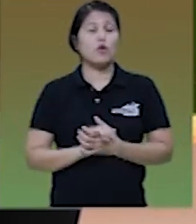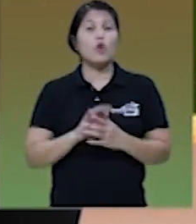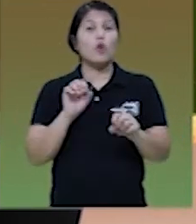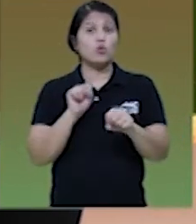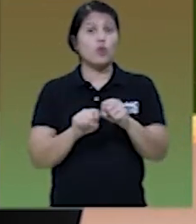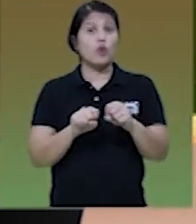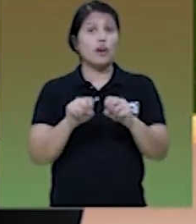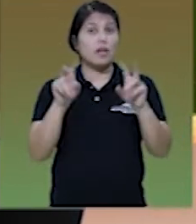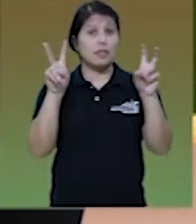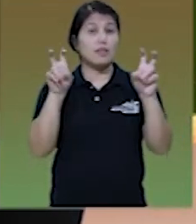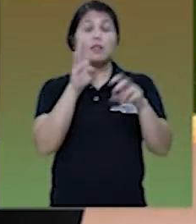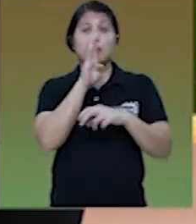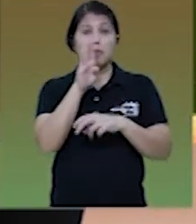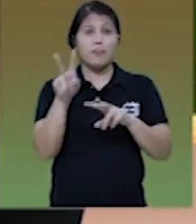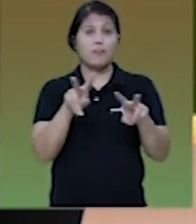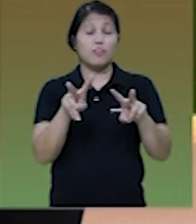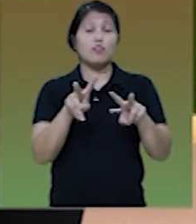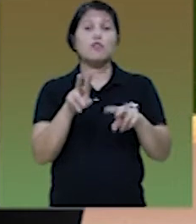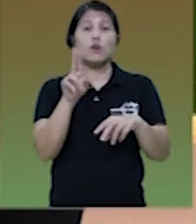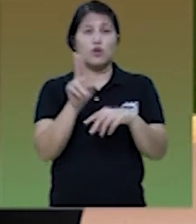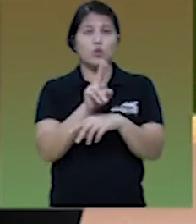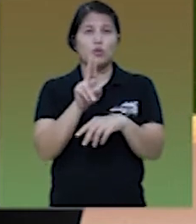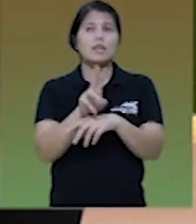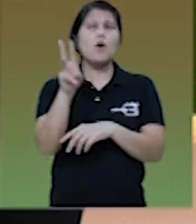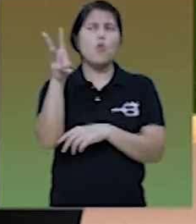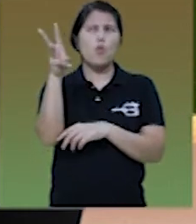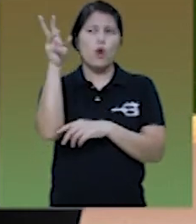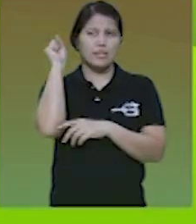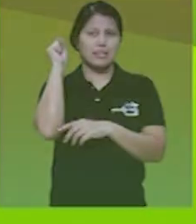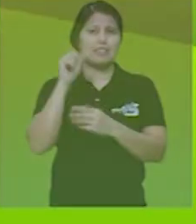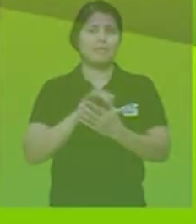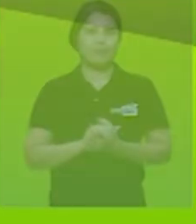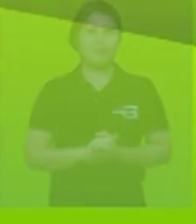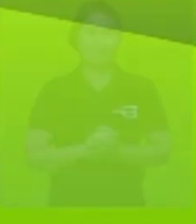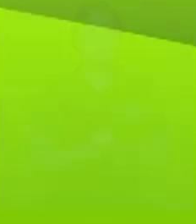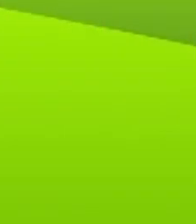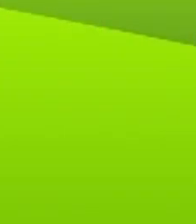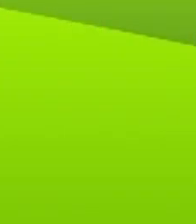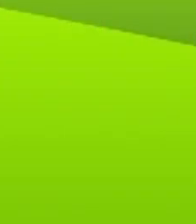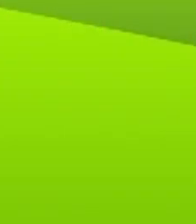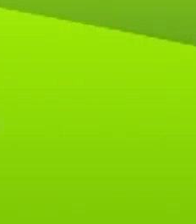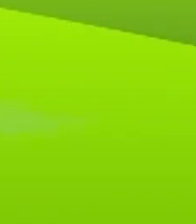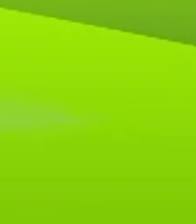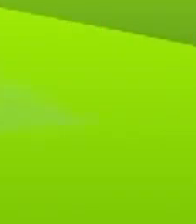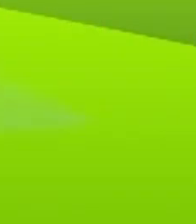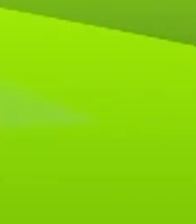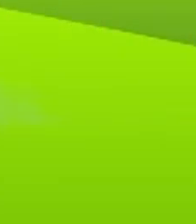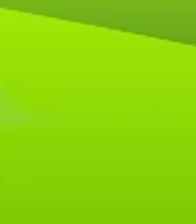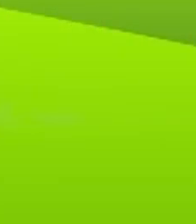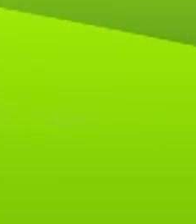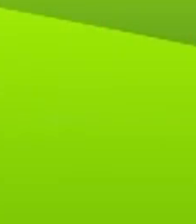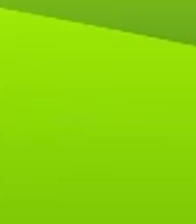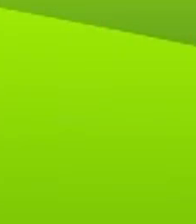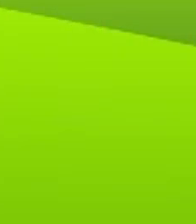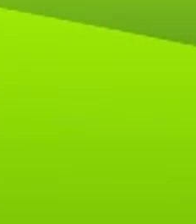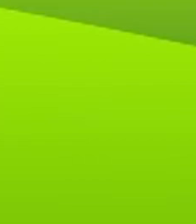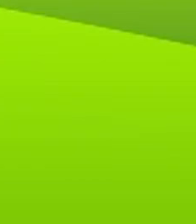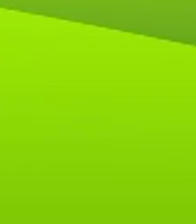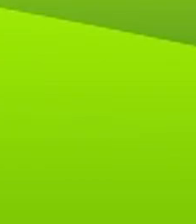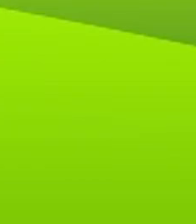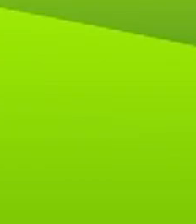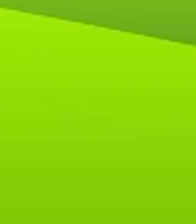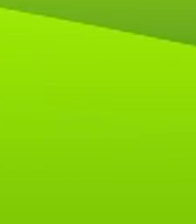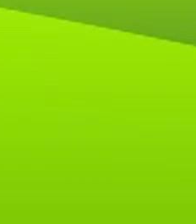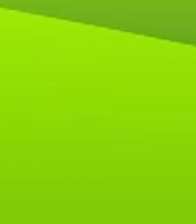the be verb used is was. Welcome to Exploring English with